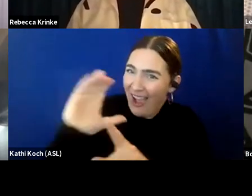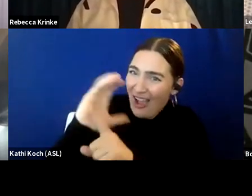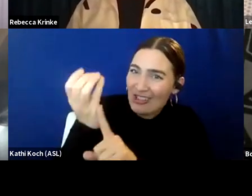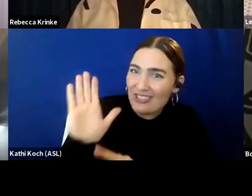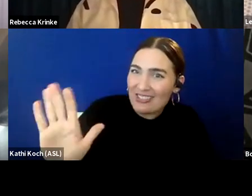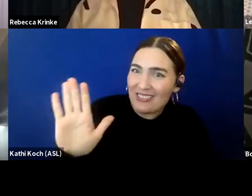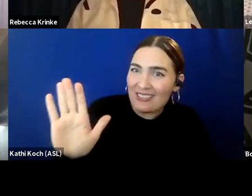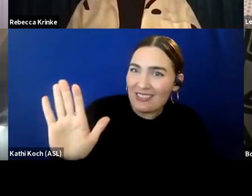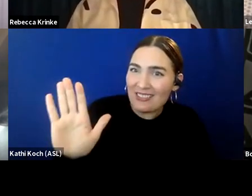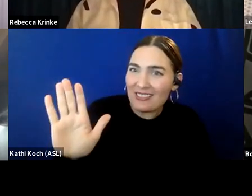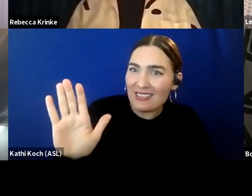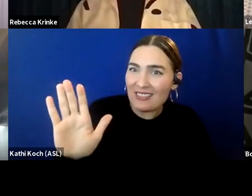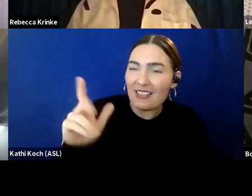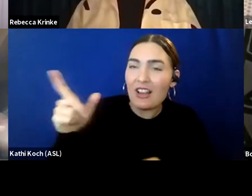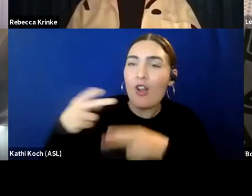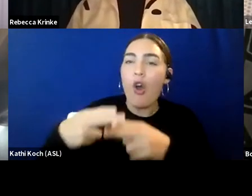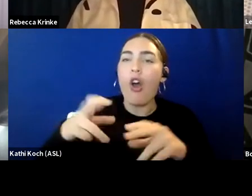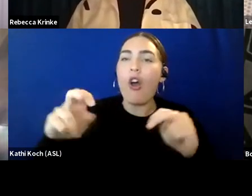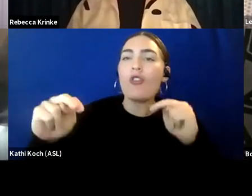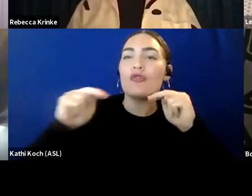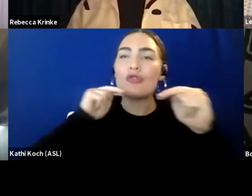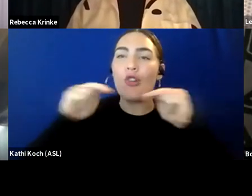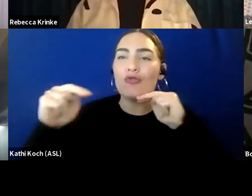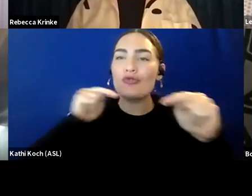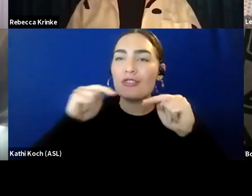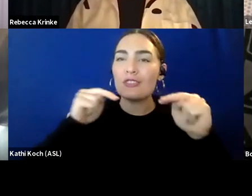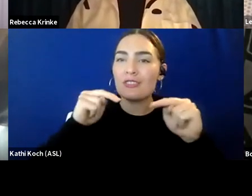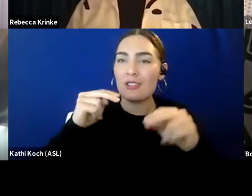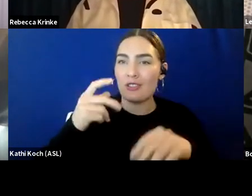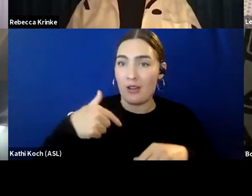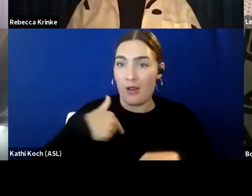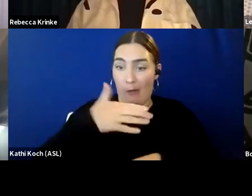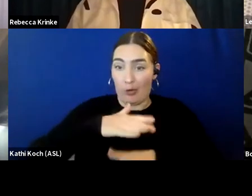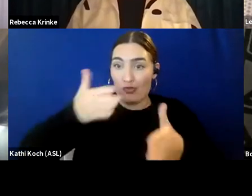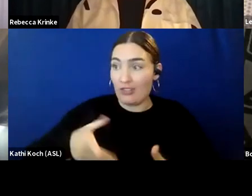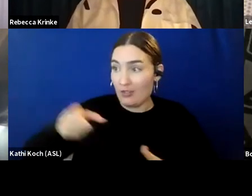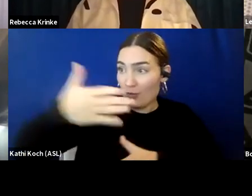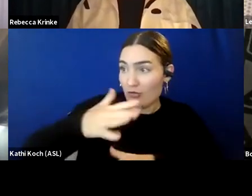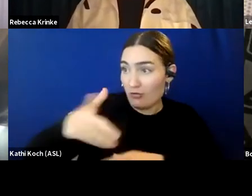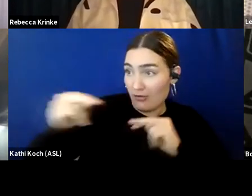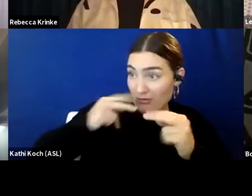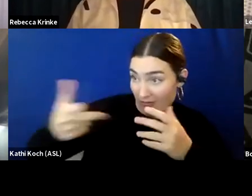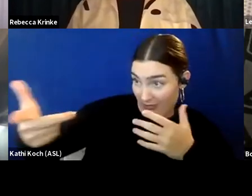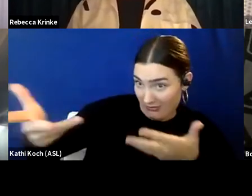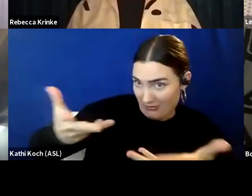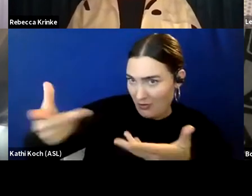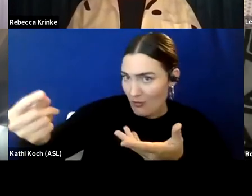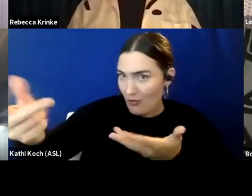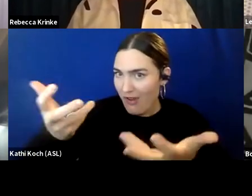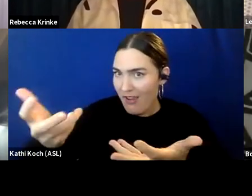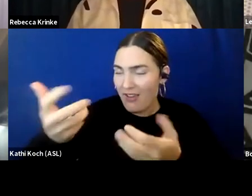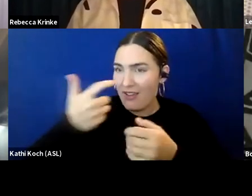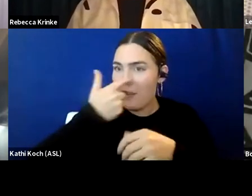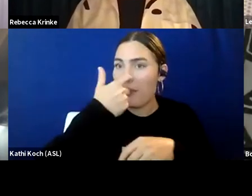And he calls it a negotiation between the musicians. And when I worked with the Cavani